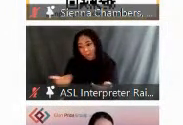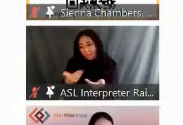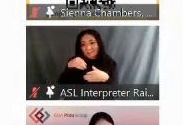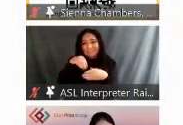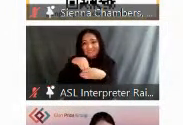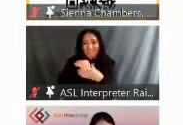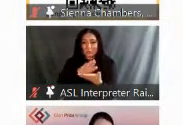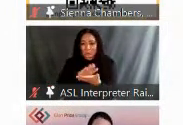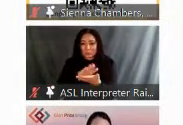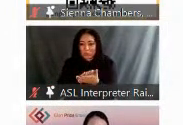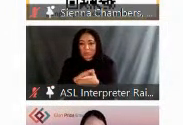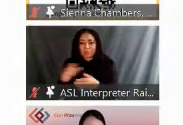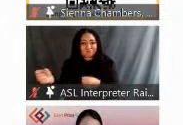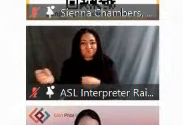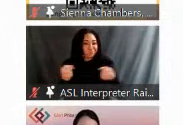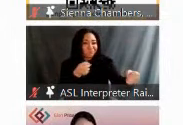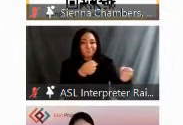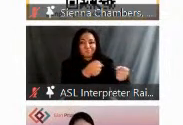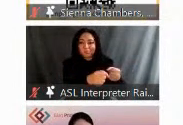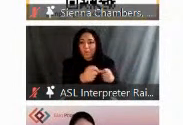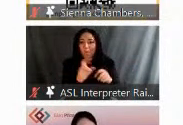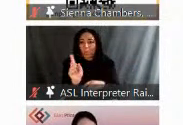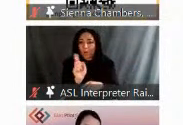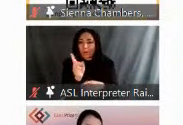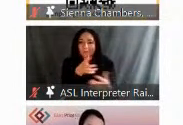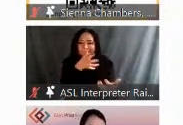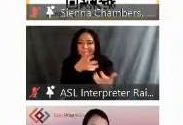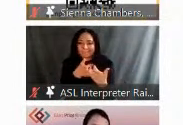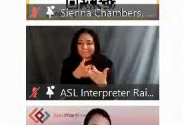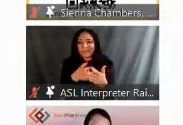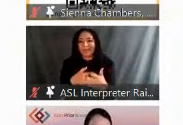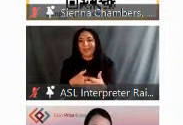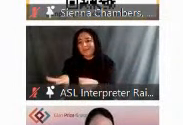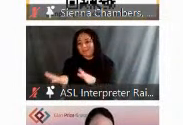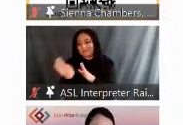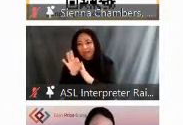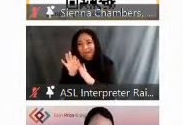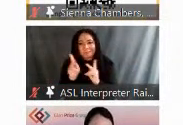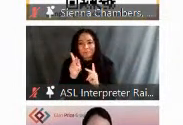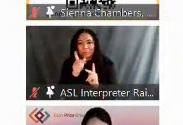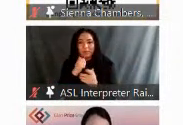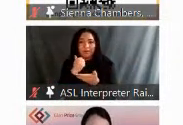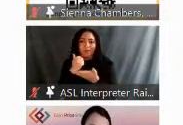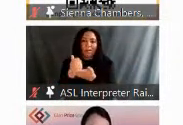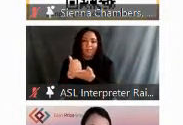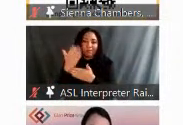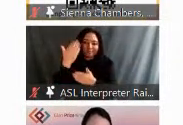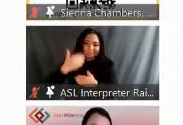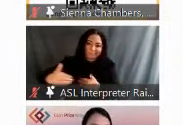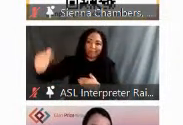where they belong and how to help them and to find people to help them for the long run.